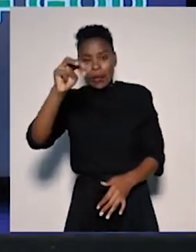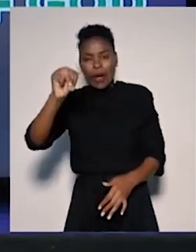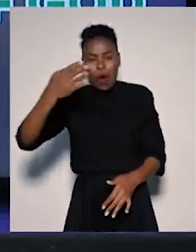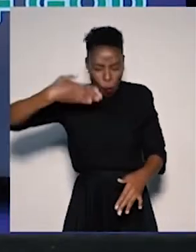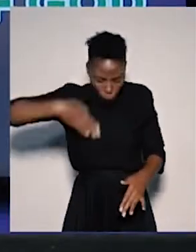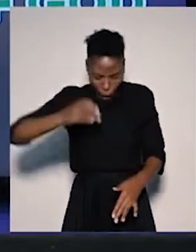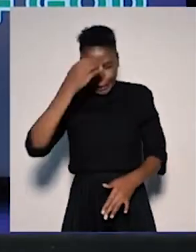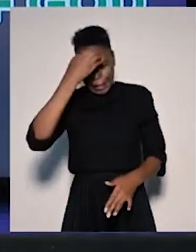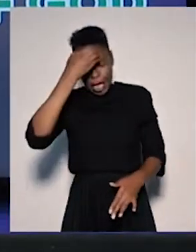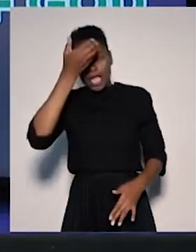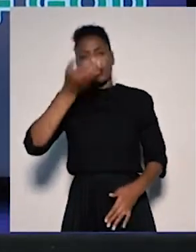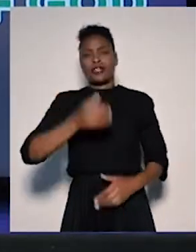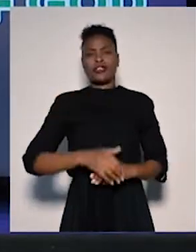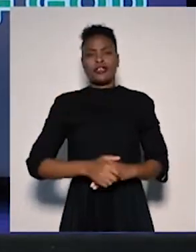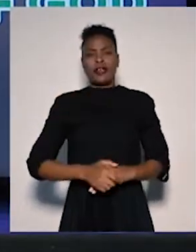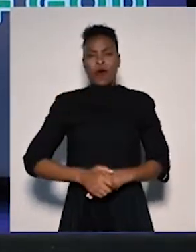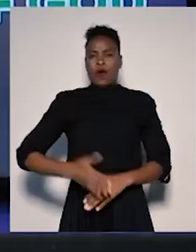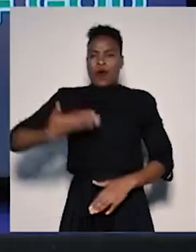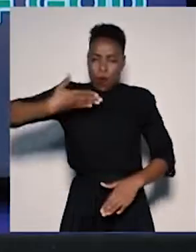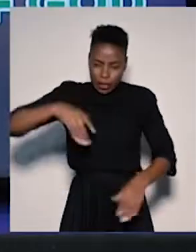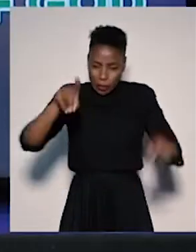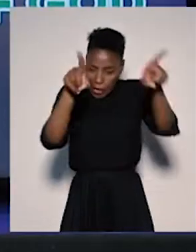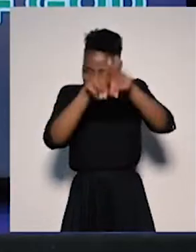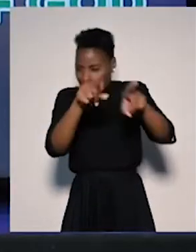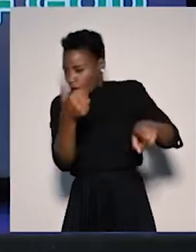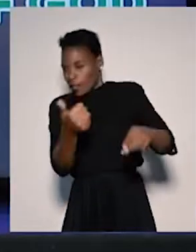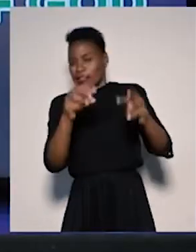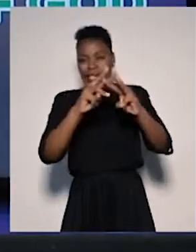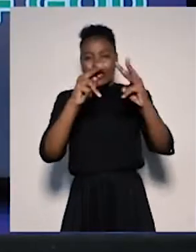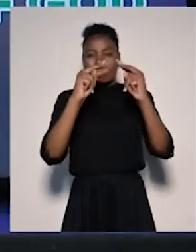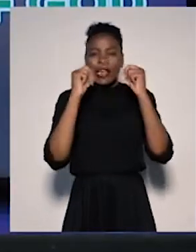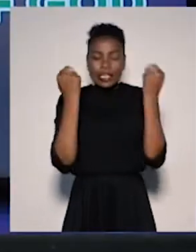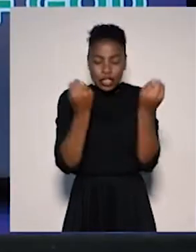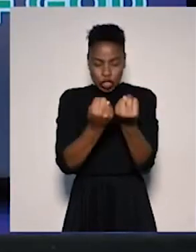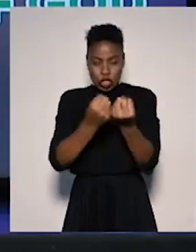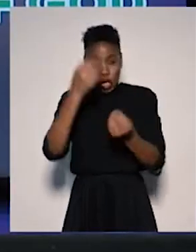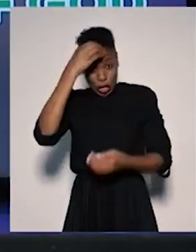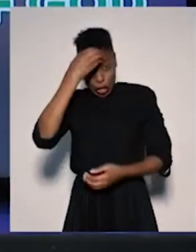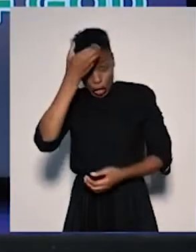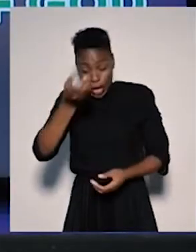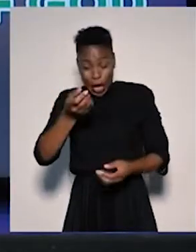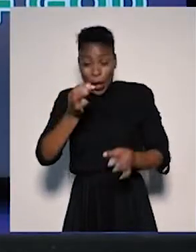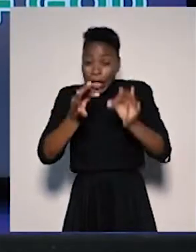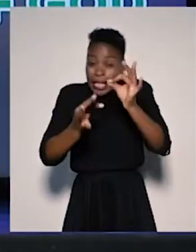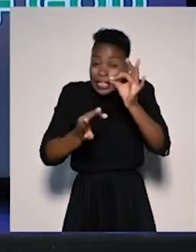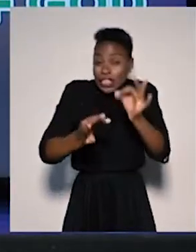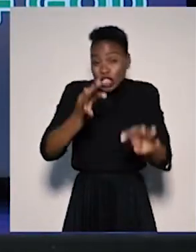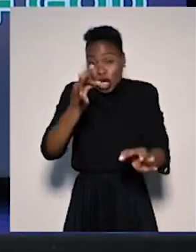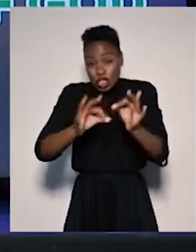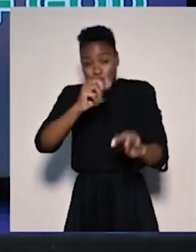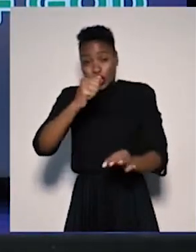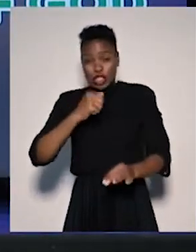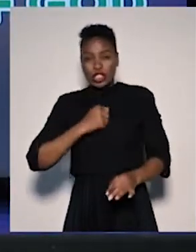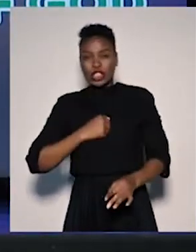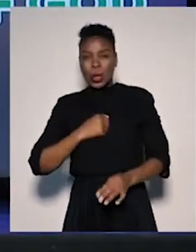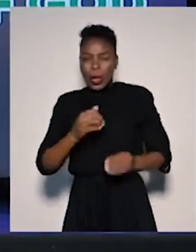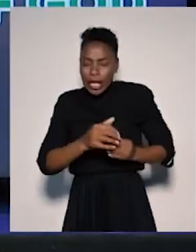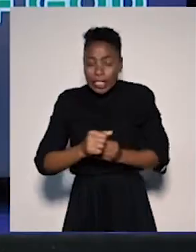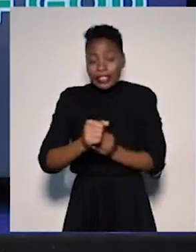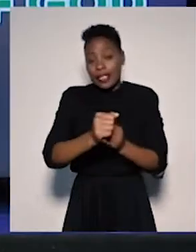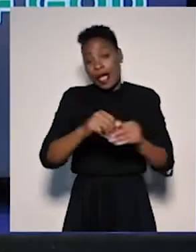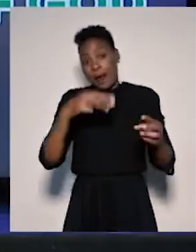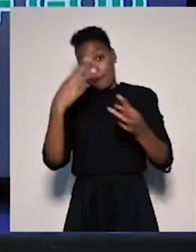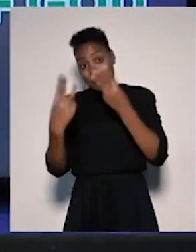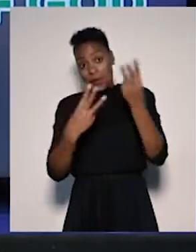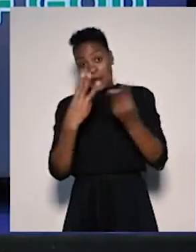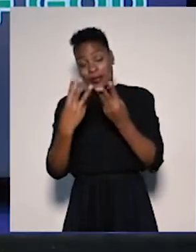said. We want to be like the other nations around the world. Our king will judge us and lead us into battle. So Samuel repeated to the Lord what the people had said,